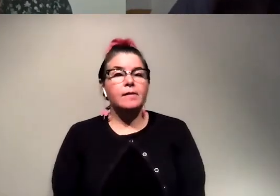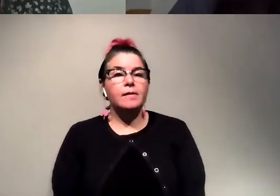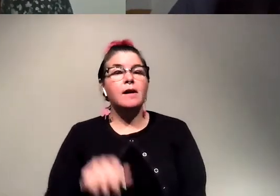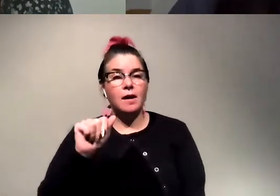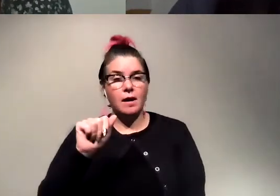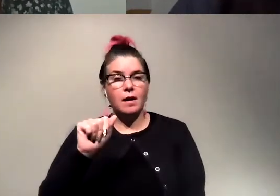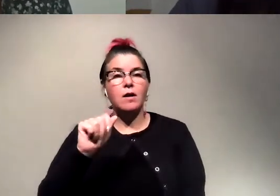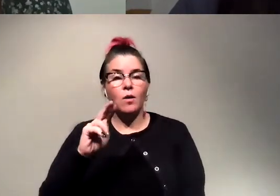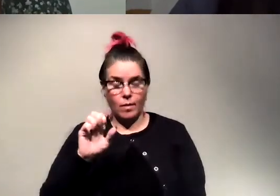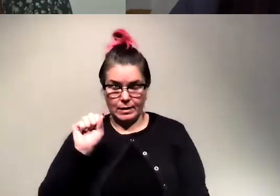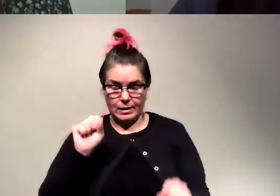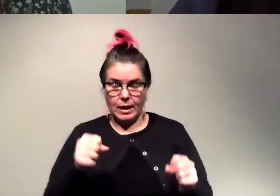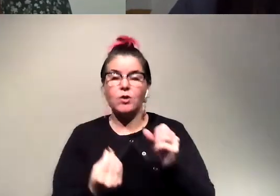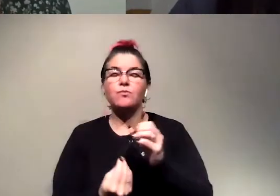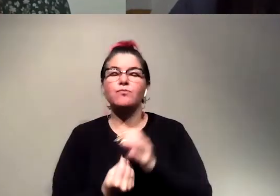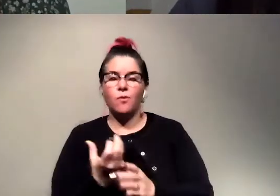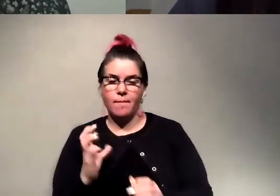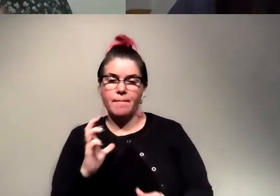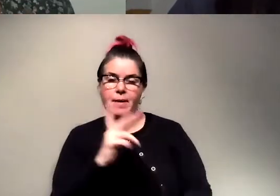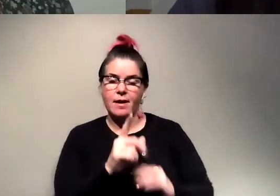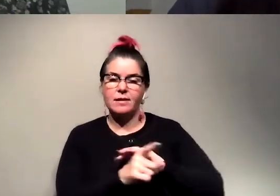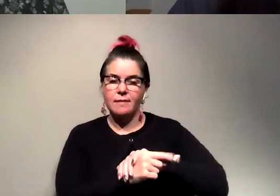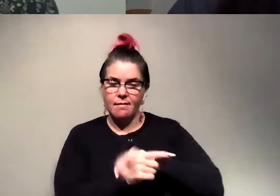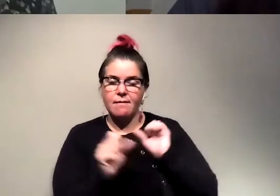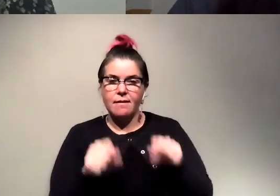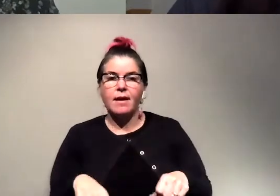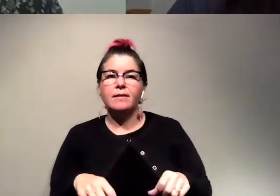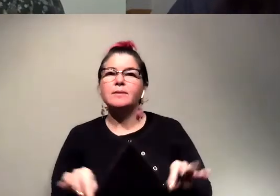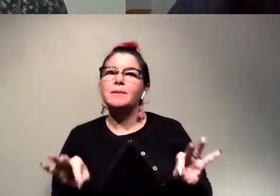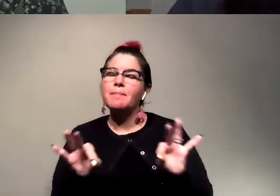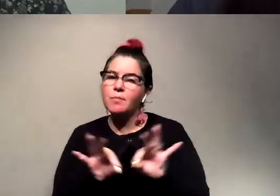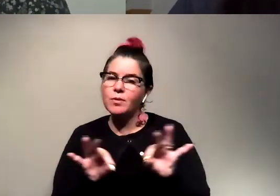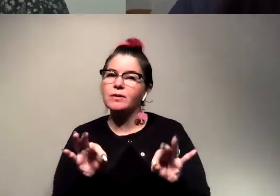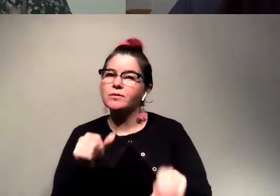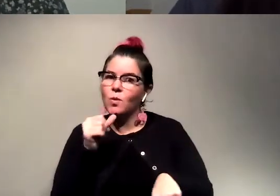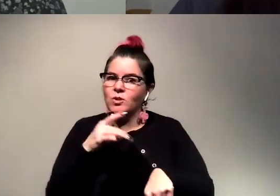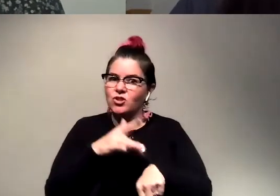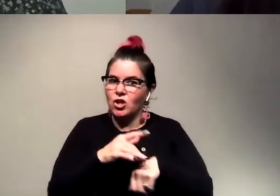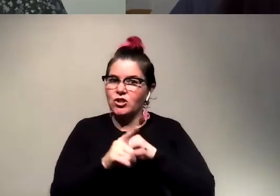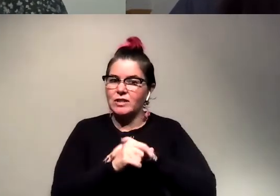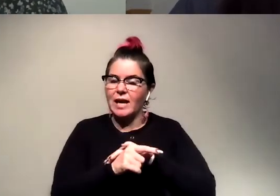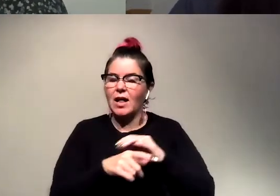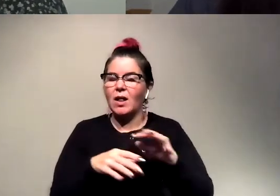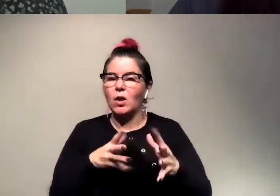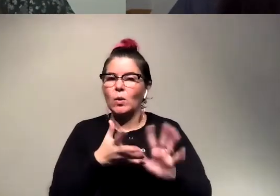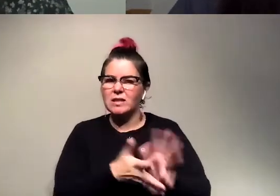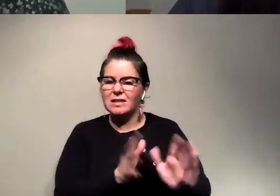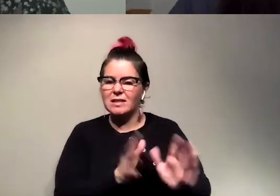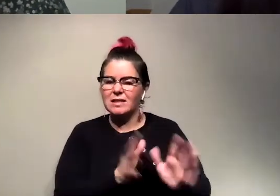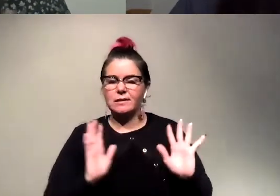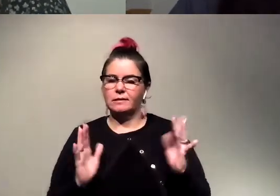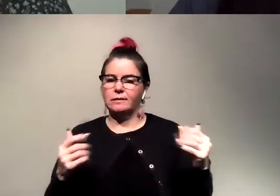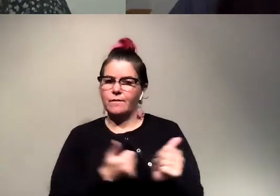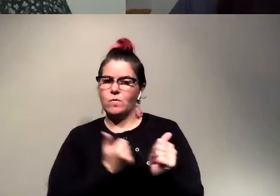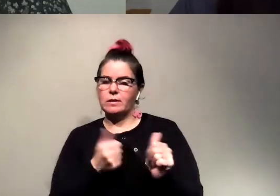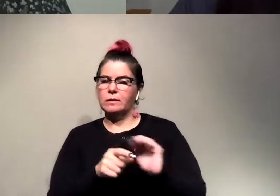definitely can grow their tails back. That's why we're always careful not to touch their tails or handle their tails when we're catching them